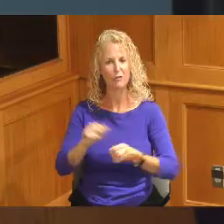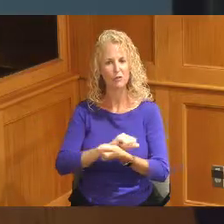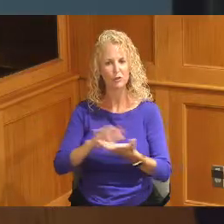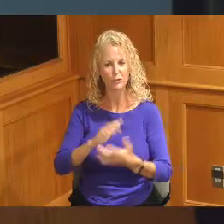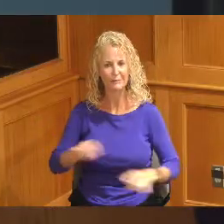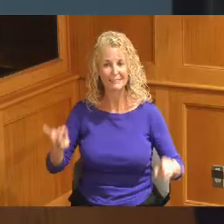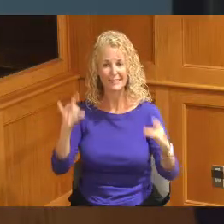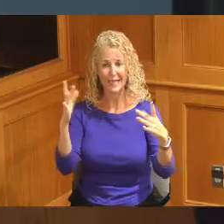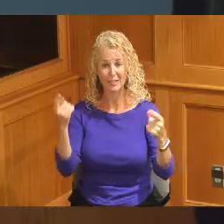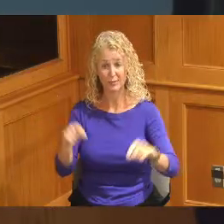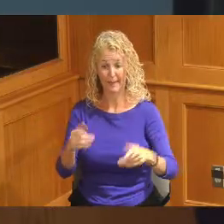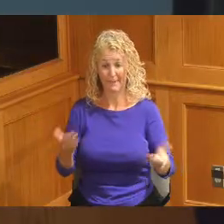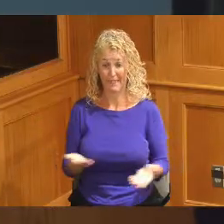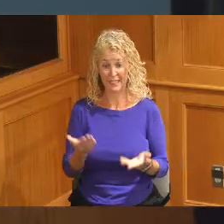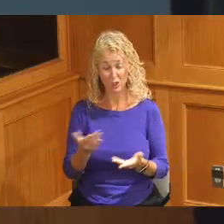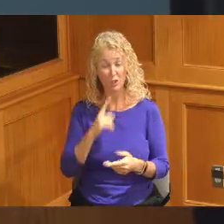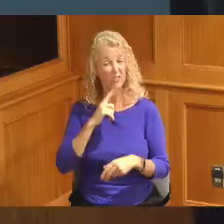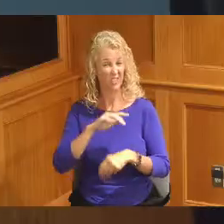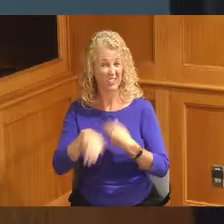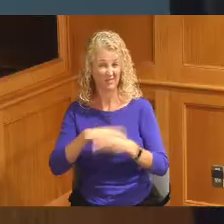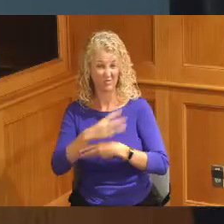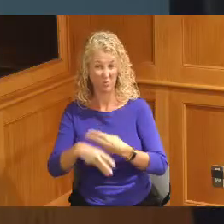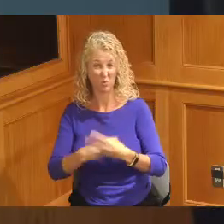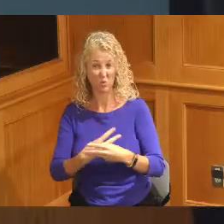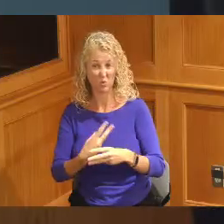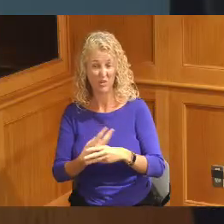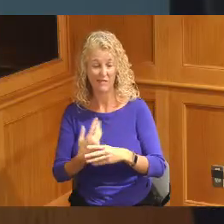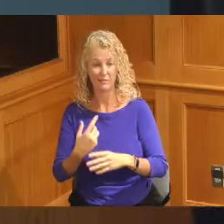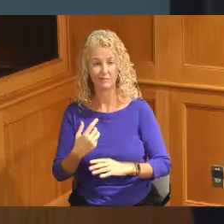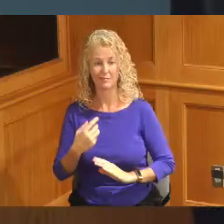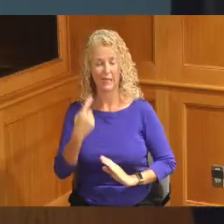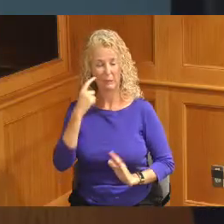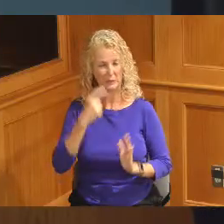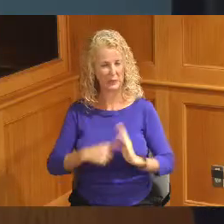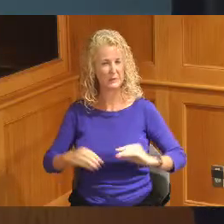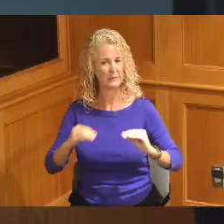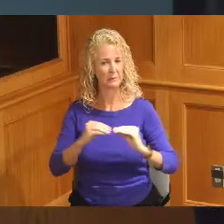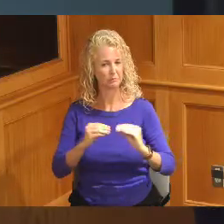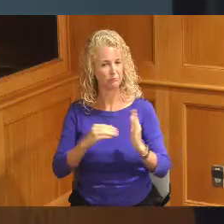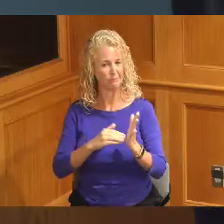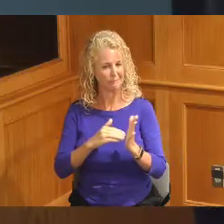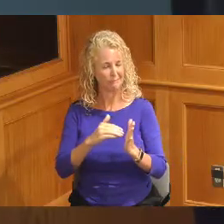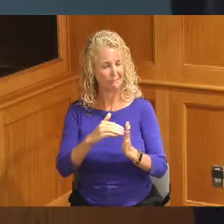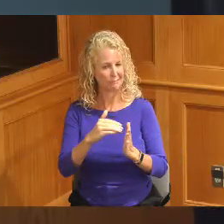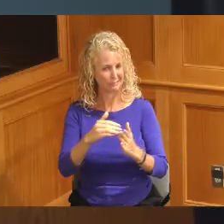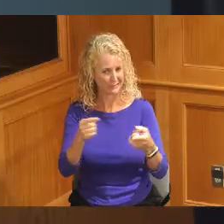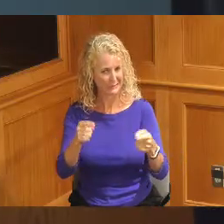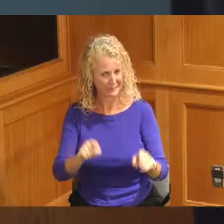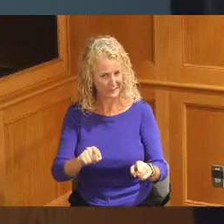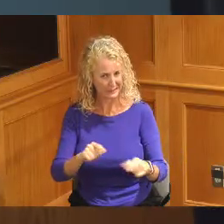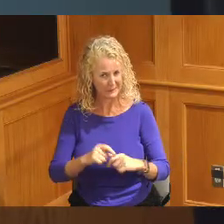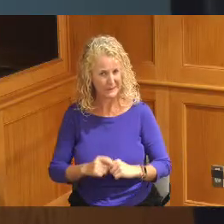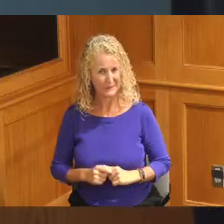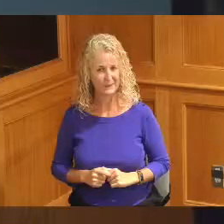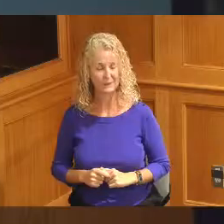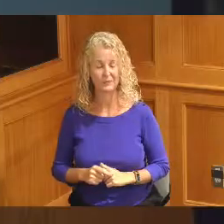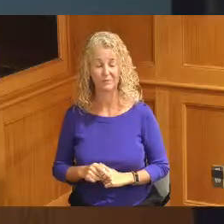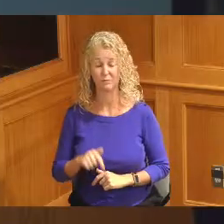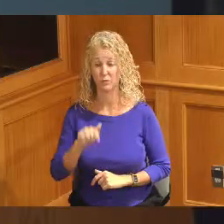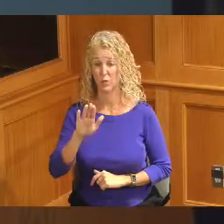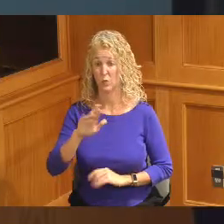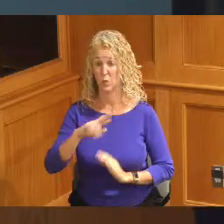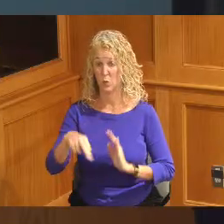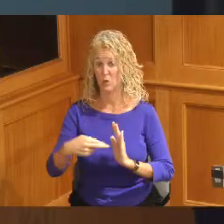only throughout the country but throughout the world, and the increased frequency of natural disasters, it is